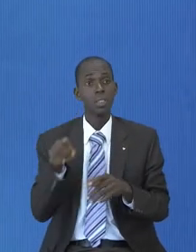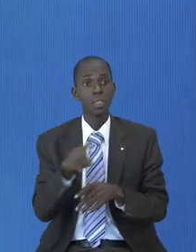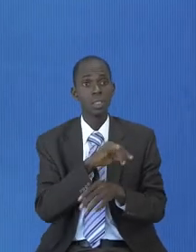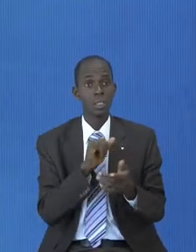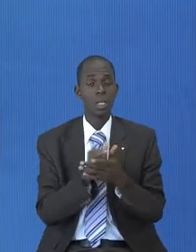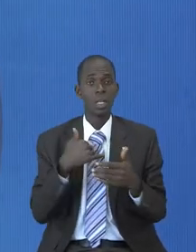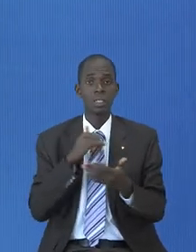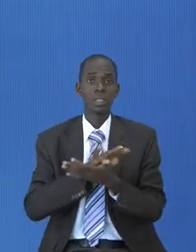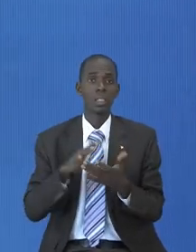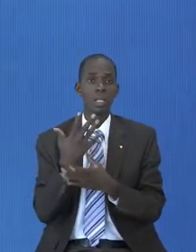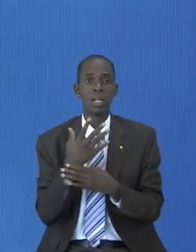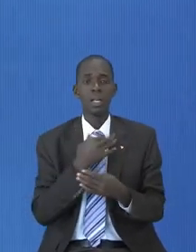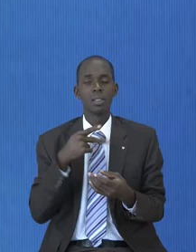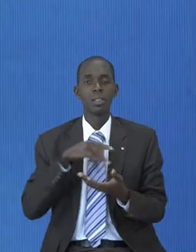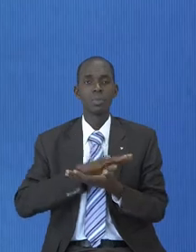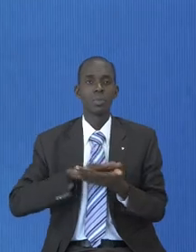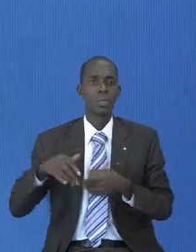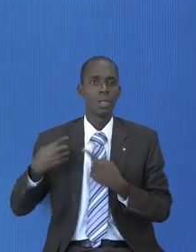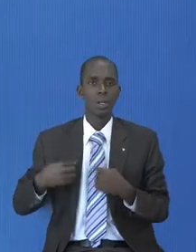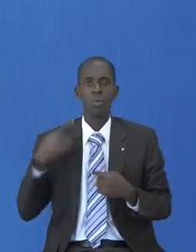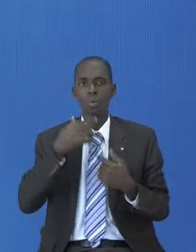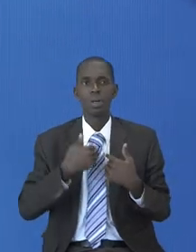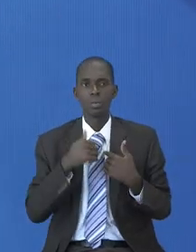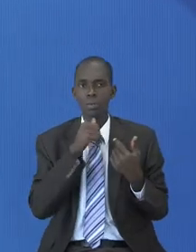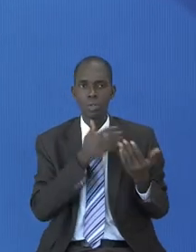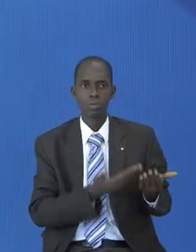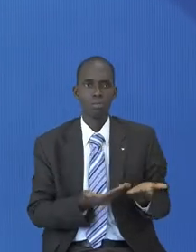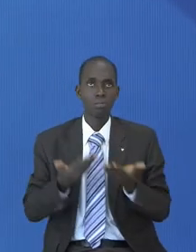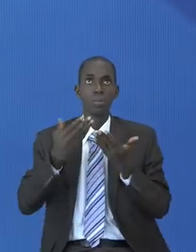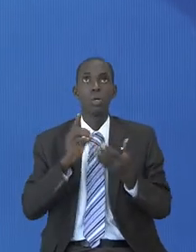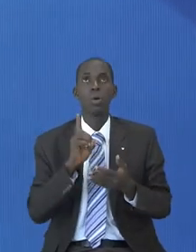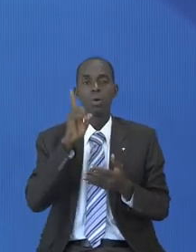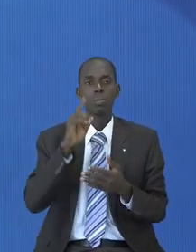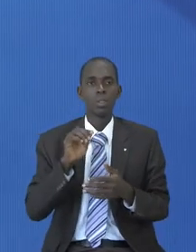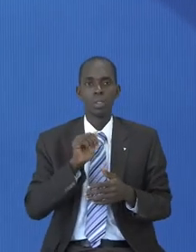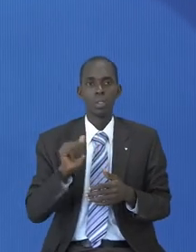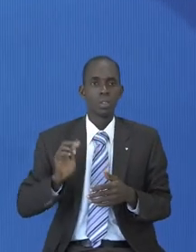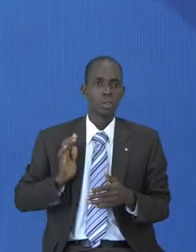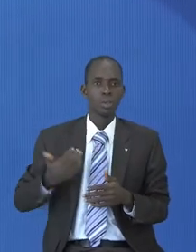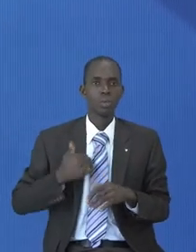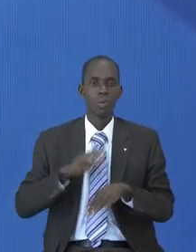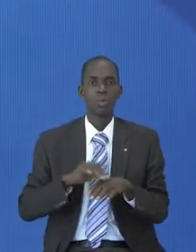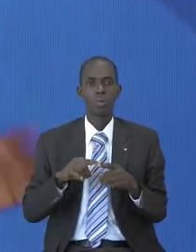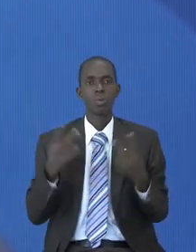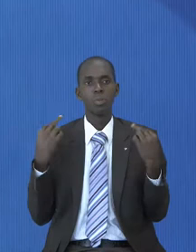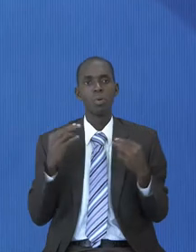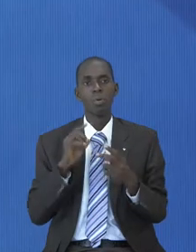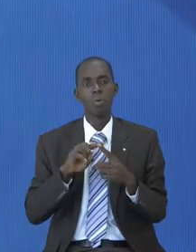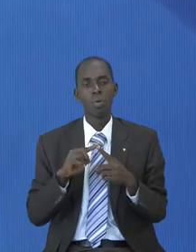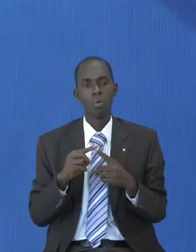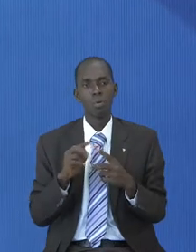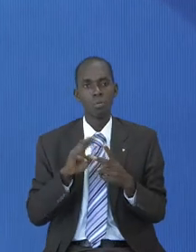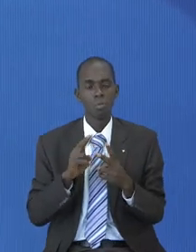pure heart, who has not lifted up his soul unto vanity, nor sworn